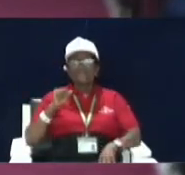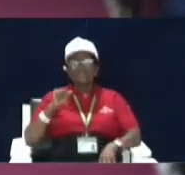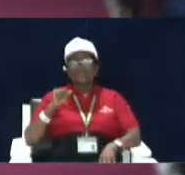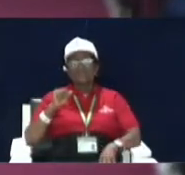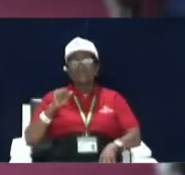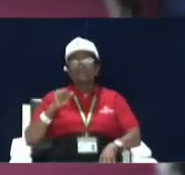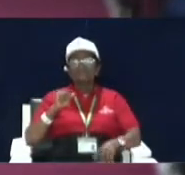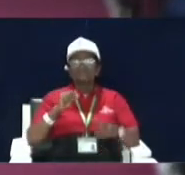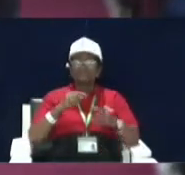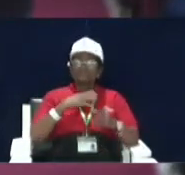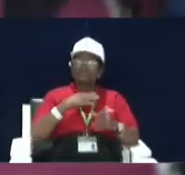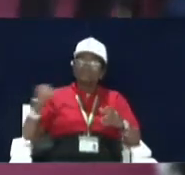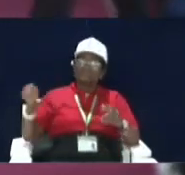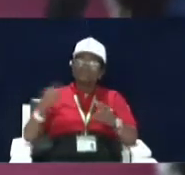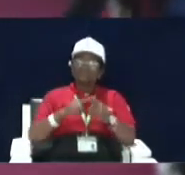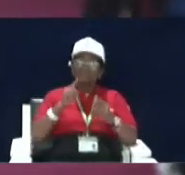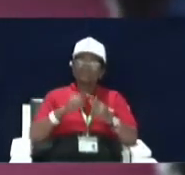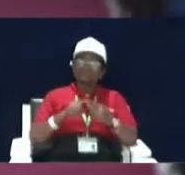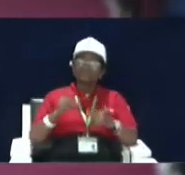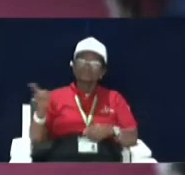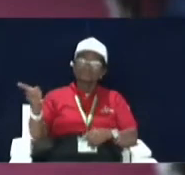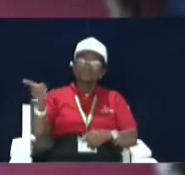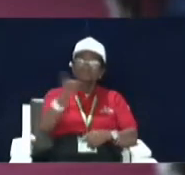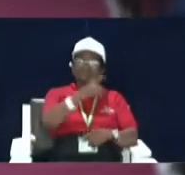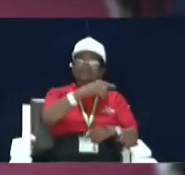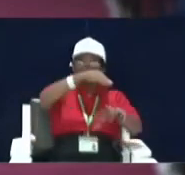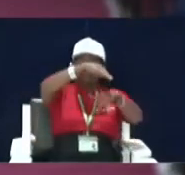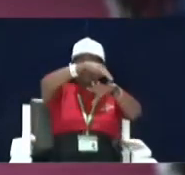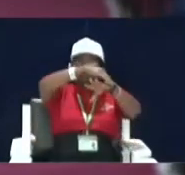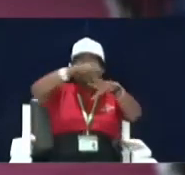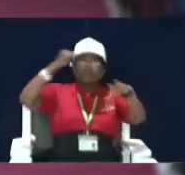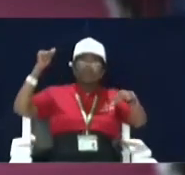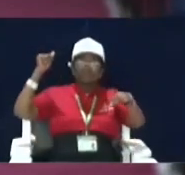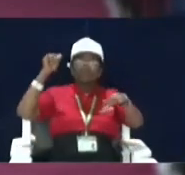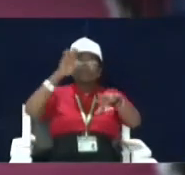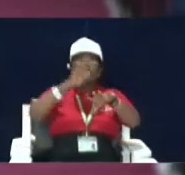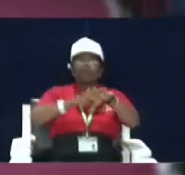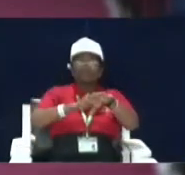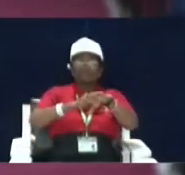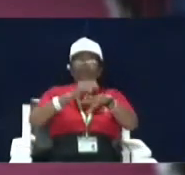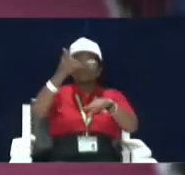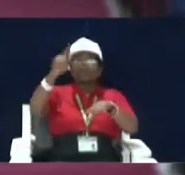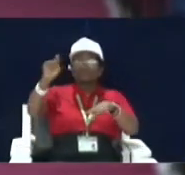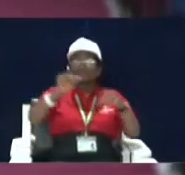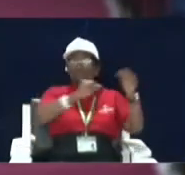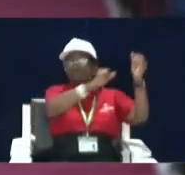And then you call on the Almighty God